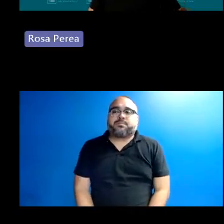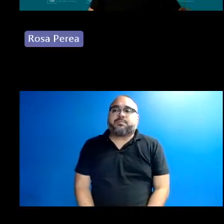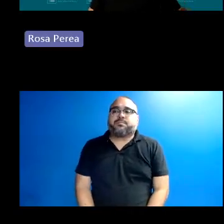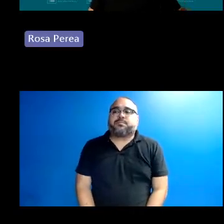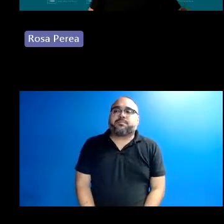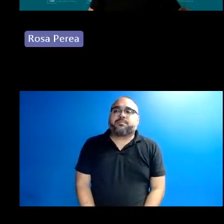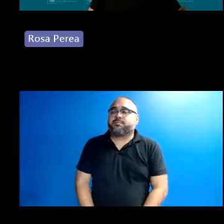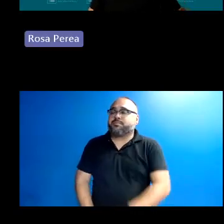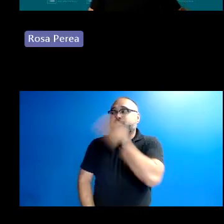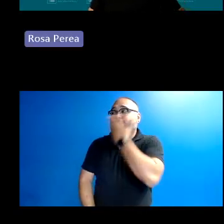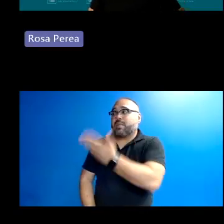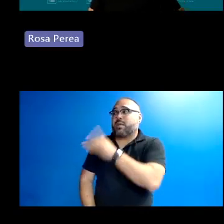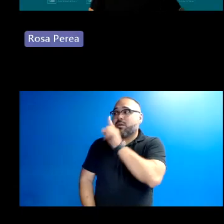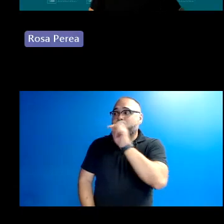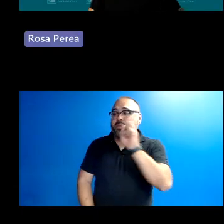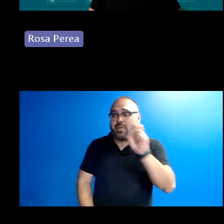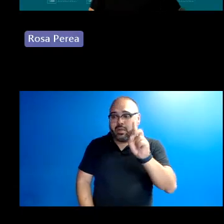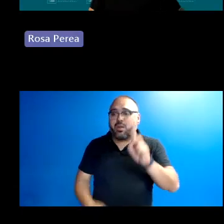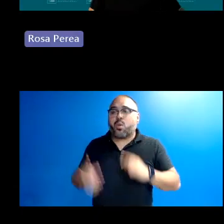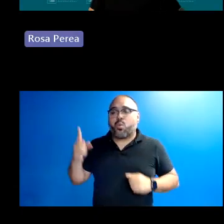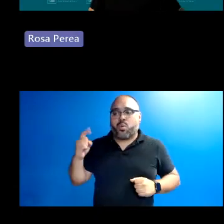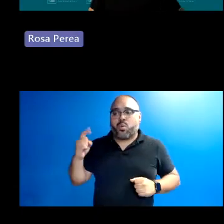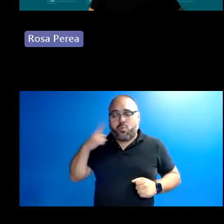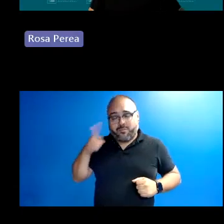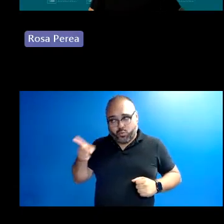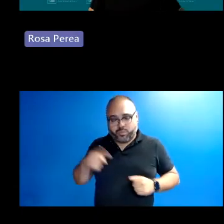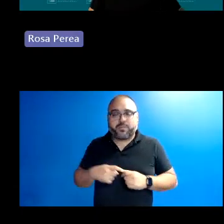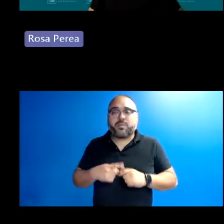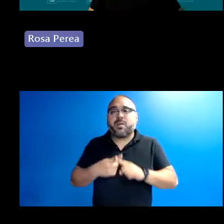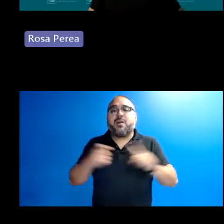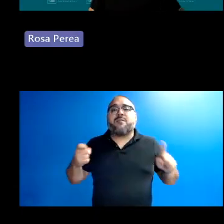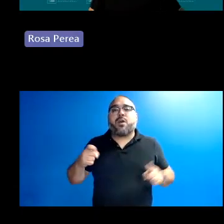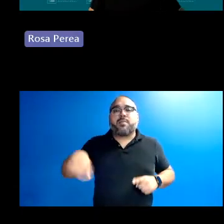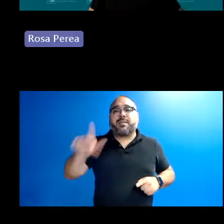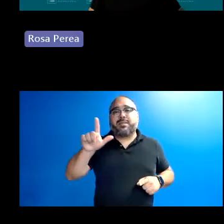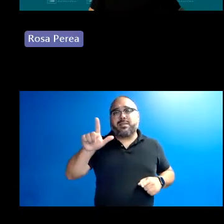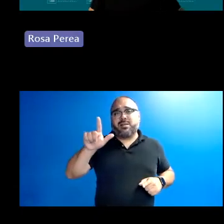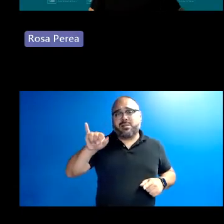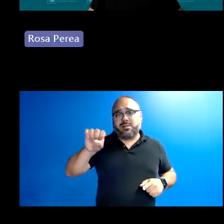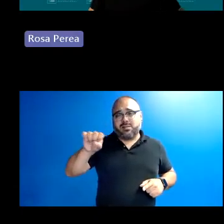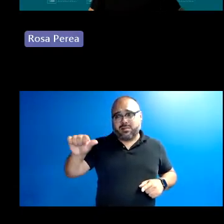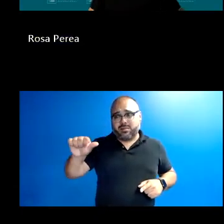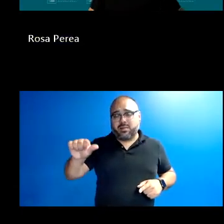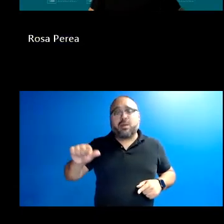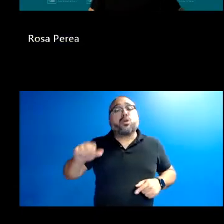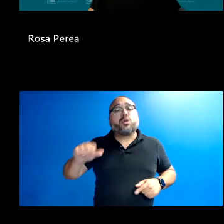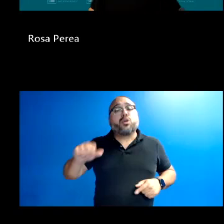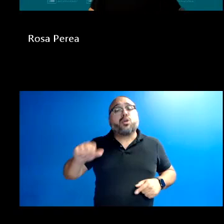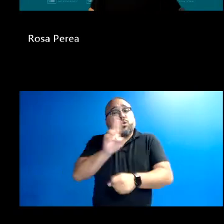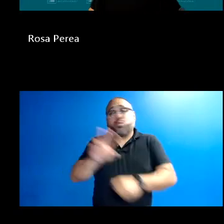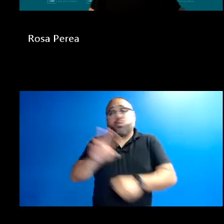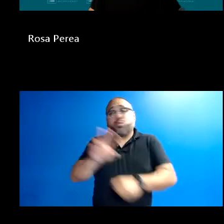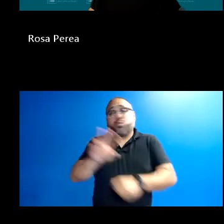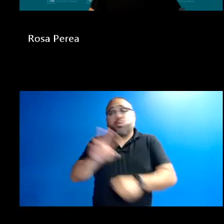Okay, thank you, Ted. And then one more for you from Lisa. Are drones used for patrols?